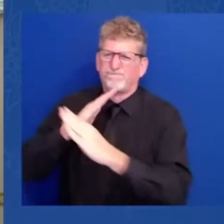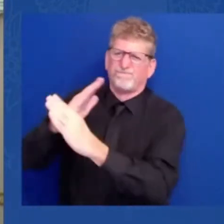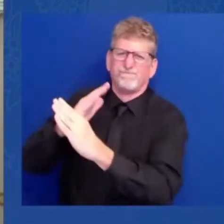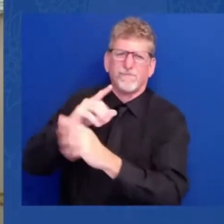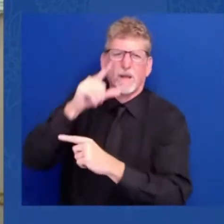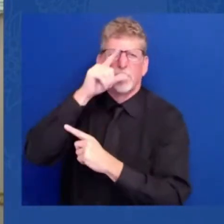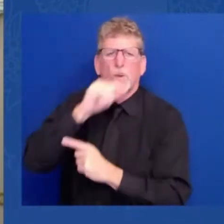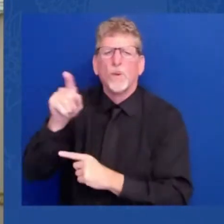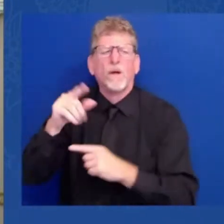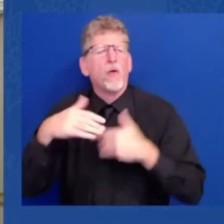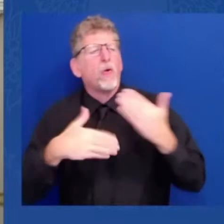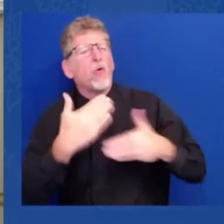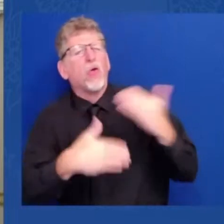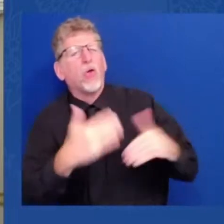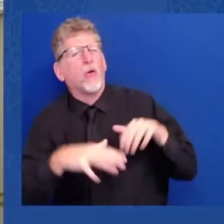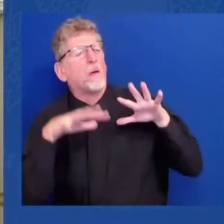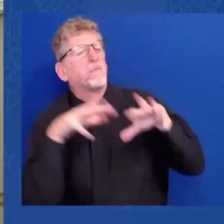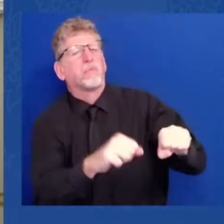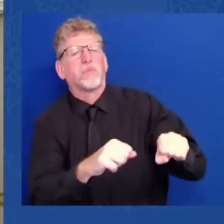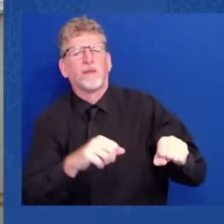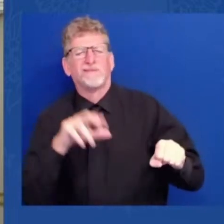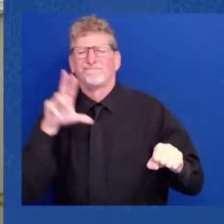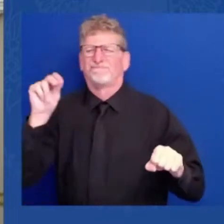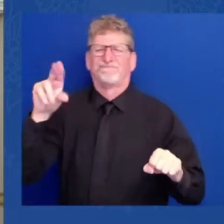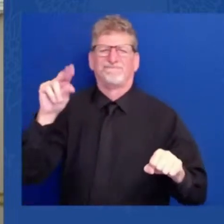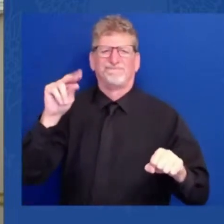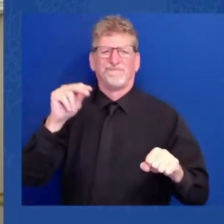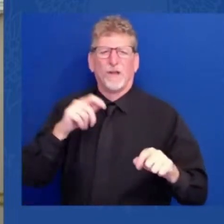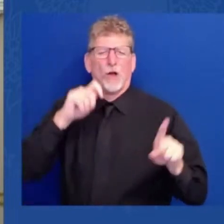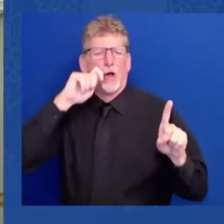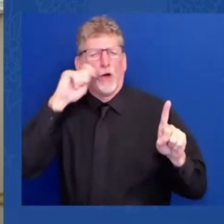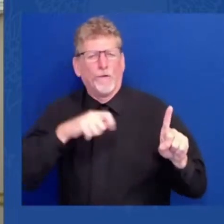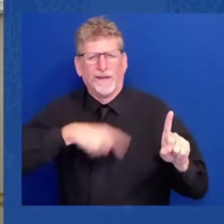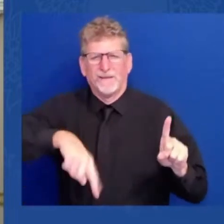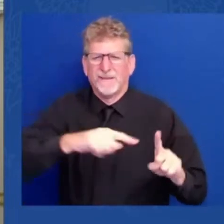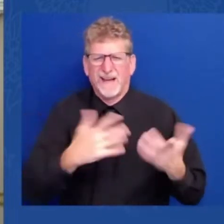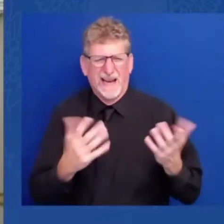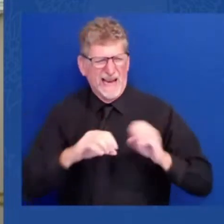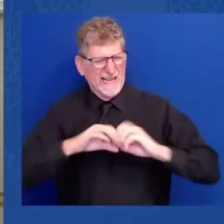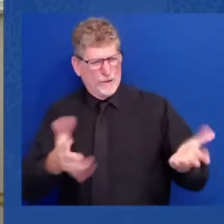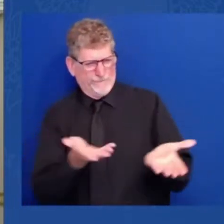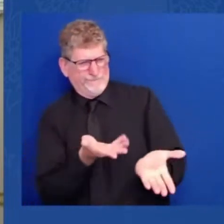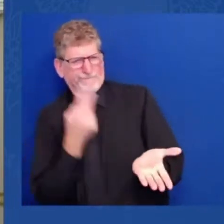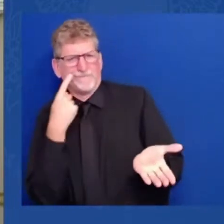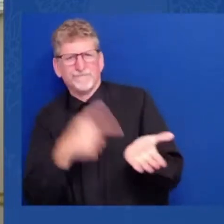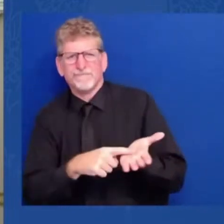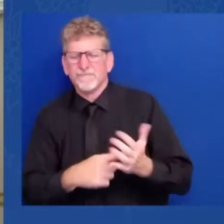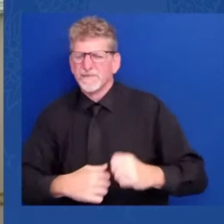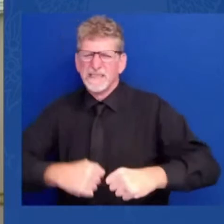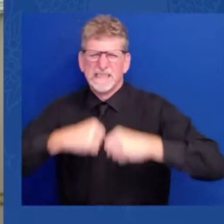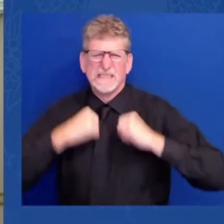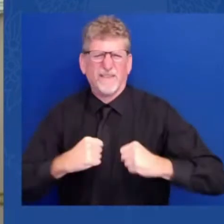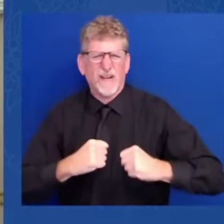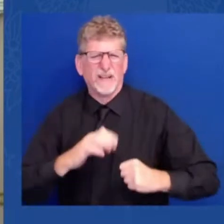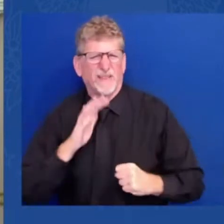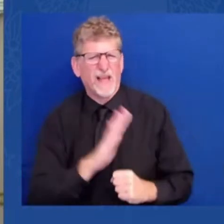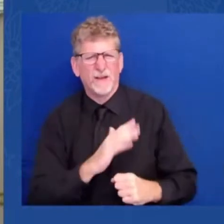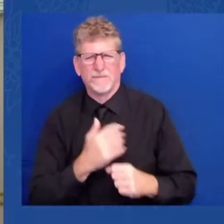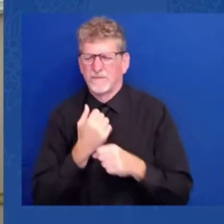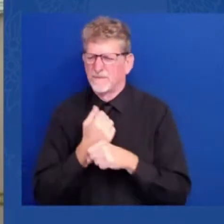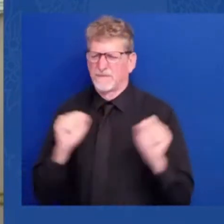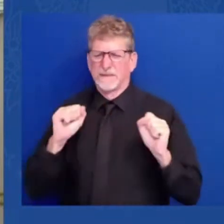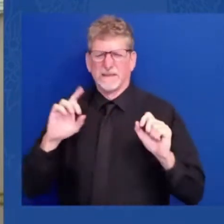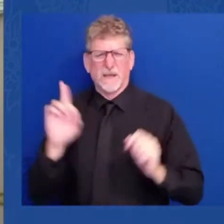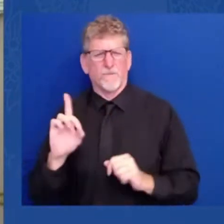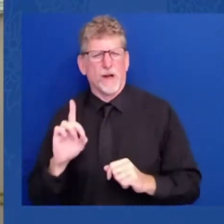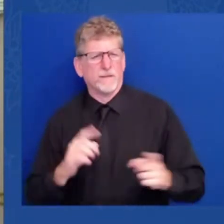freedom, their democracy, their lives. And we're going to keep providing security assistance, economic assistance, and